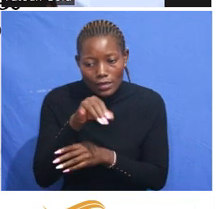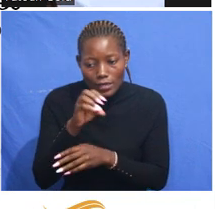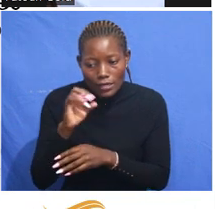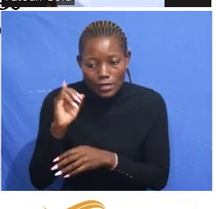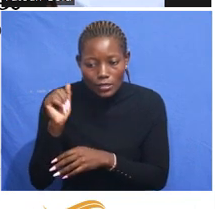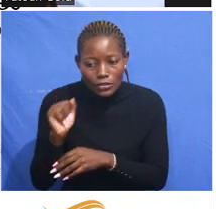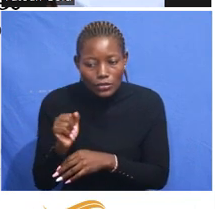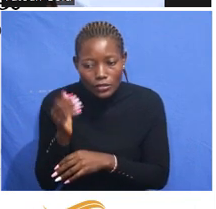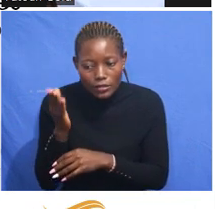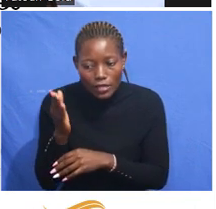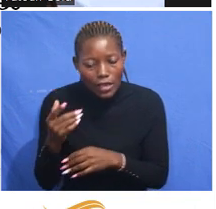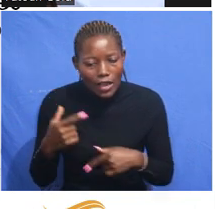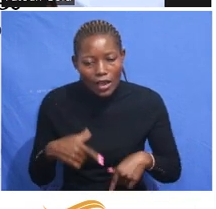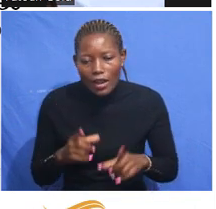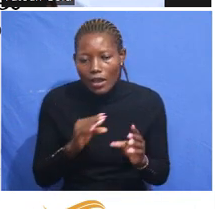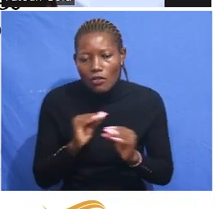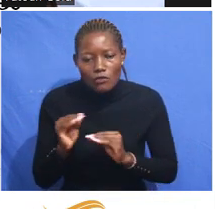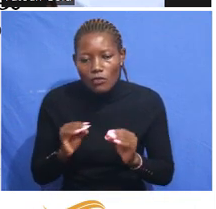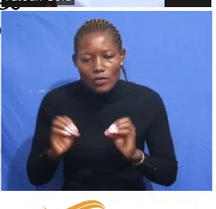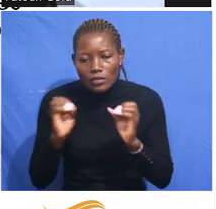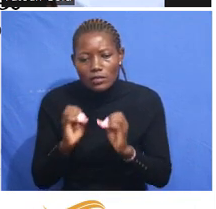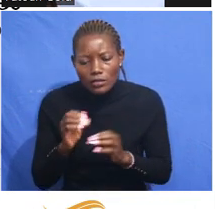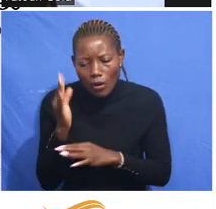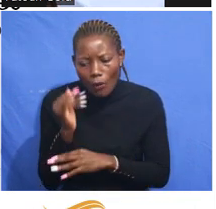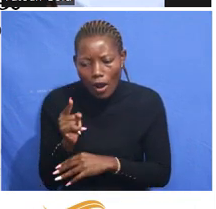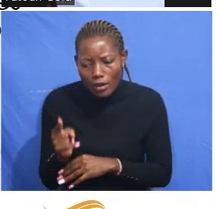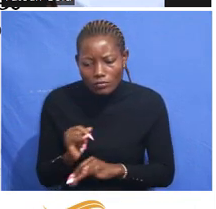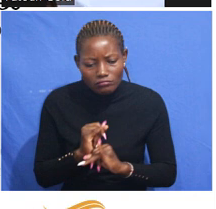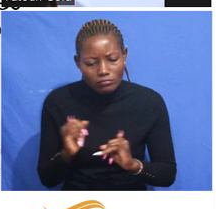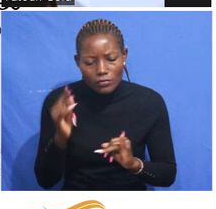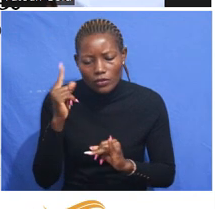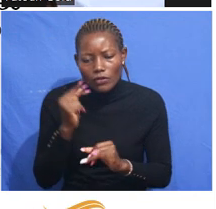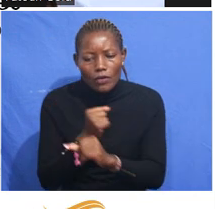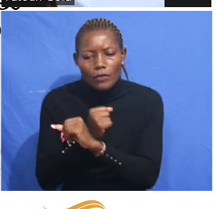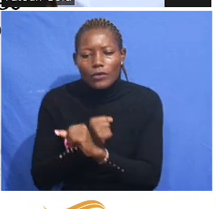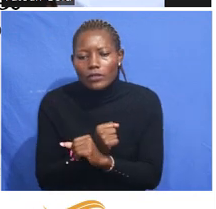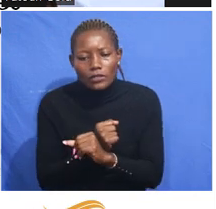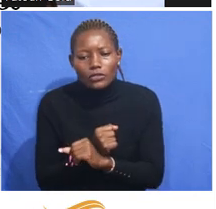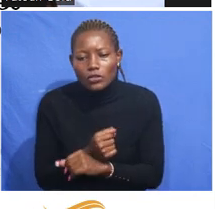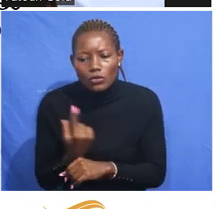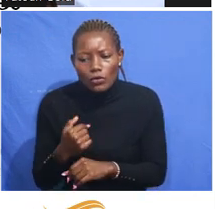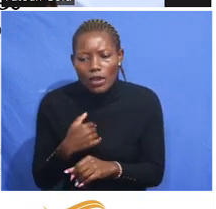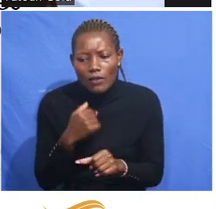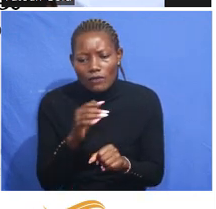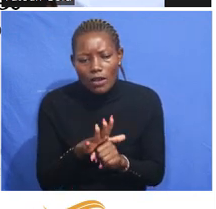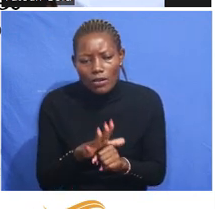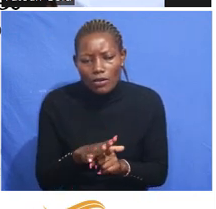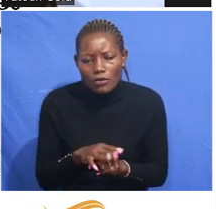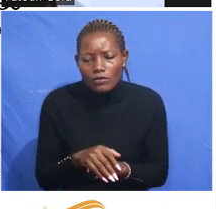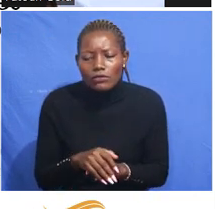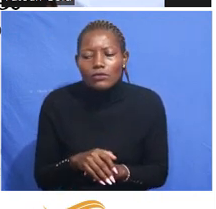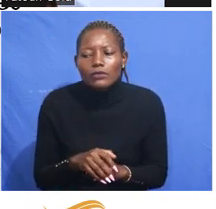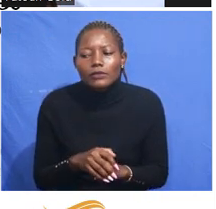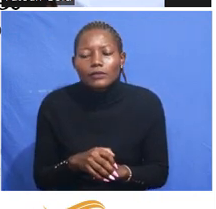any movement at all because it is purely for protection. There are not many fibrous joints in the body, but they are there.